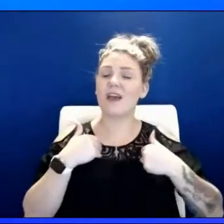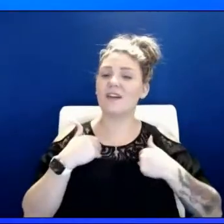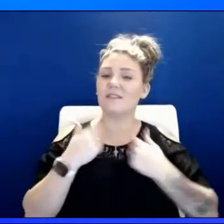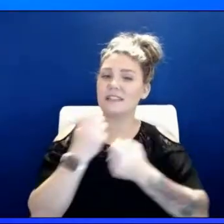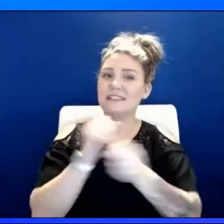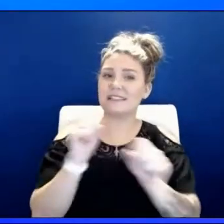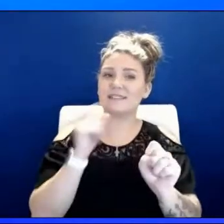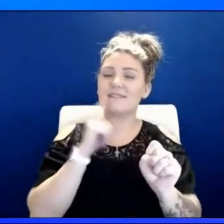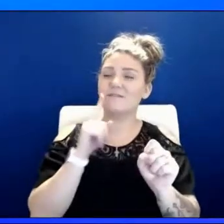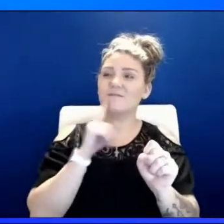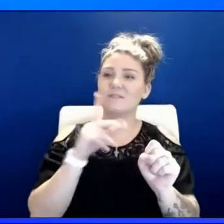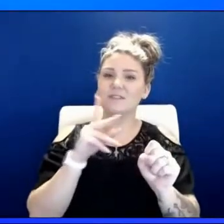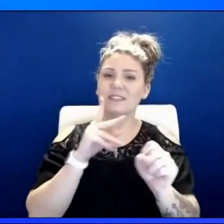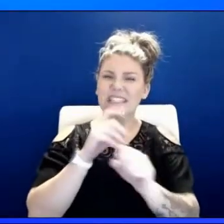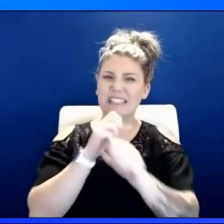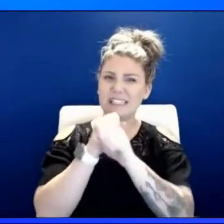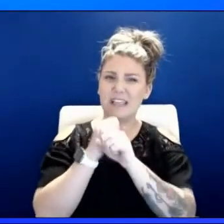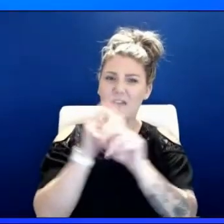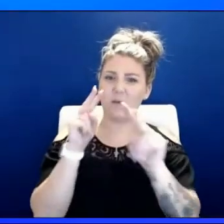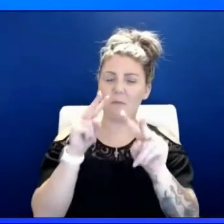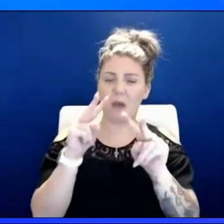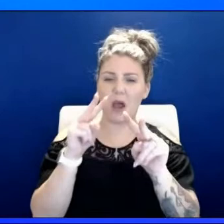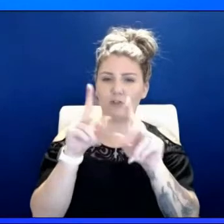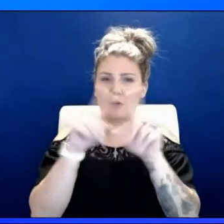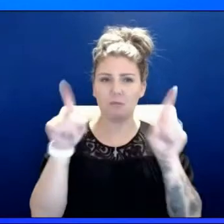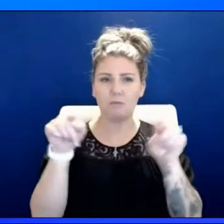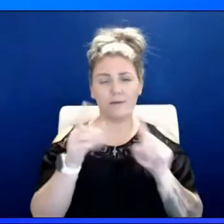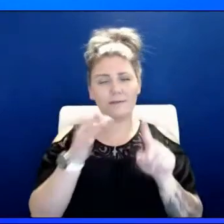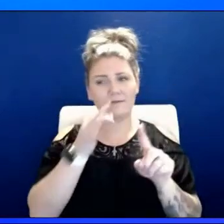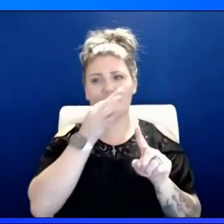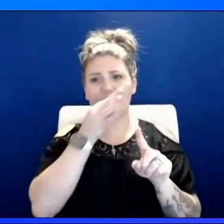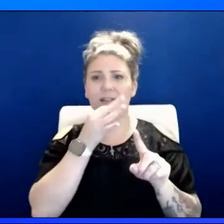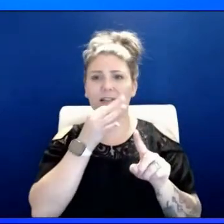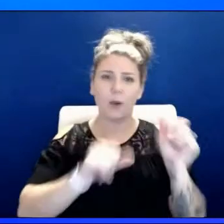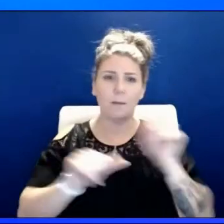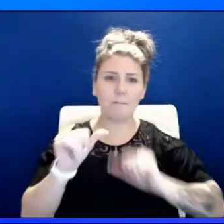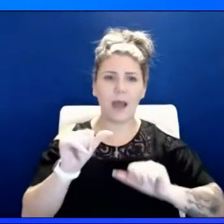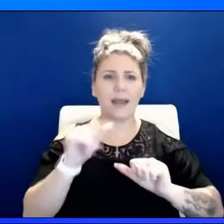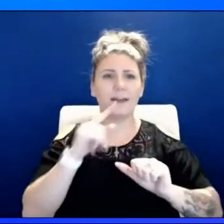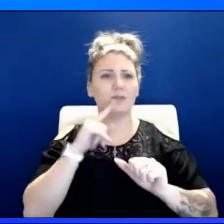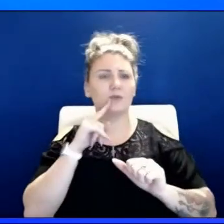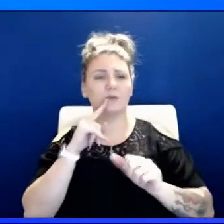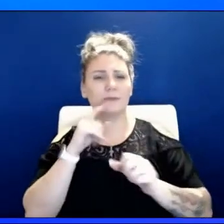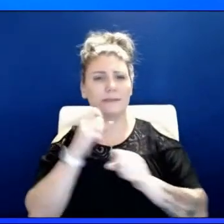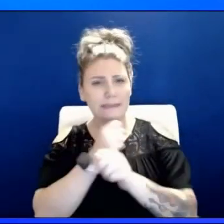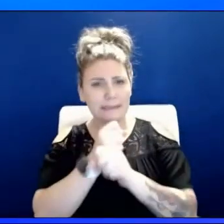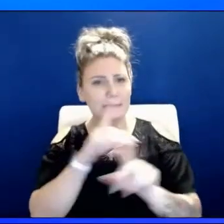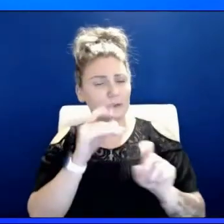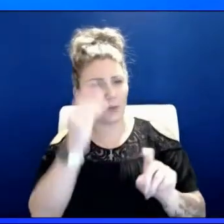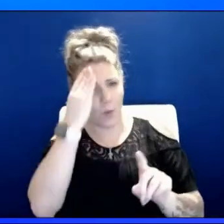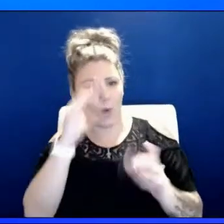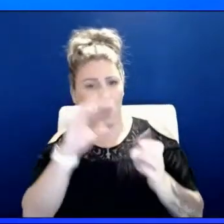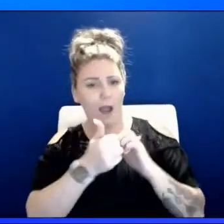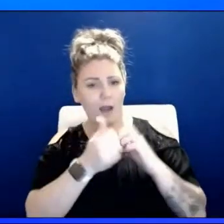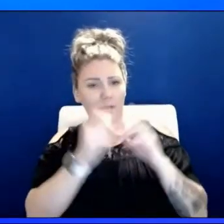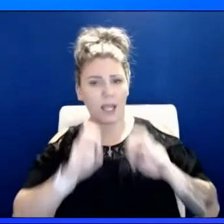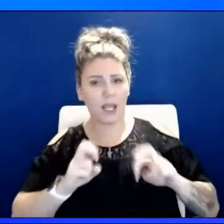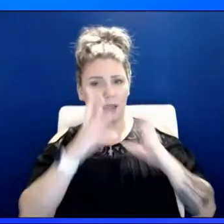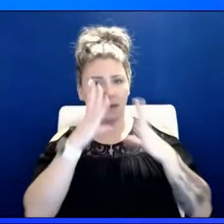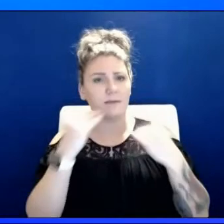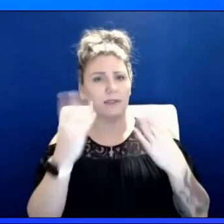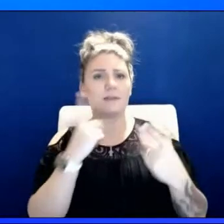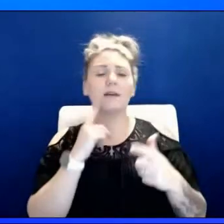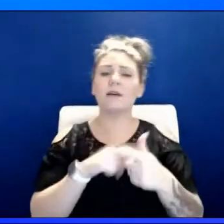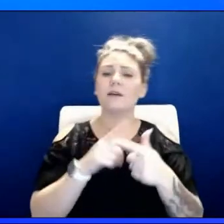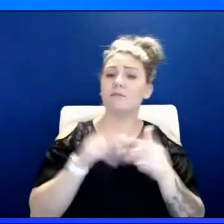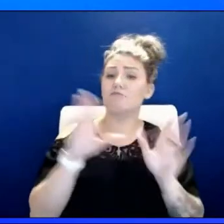experts. They're experts in the material, they're biostatisticians that know how to analyze this data, and they provide us guidance